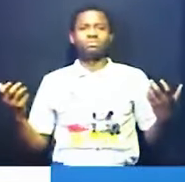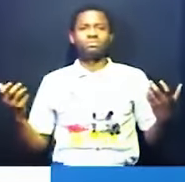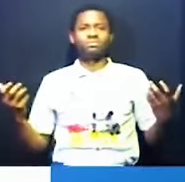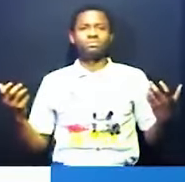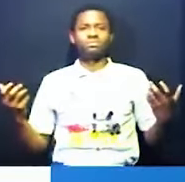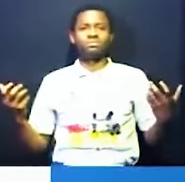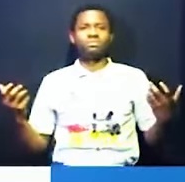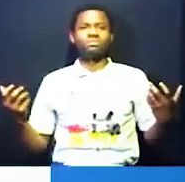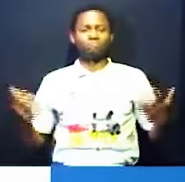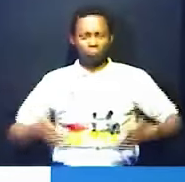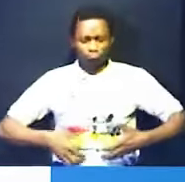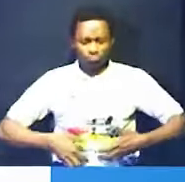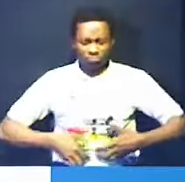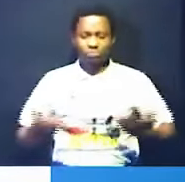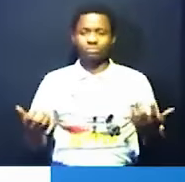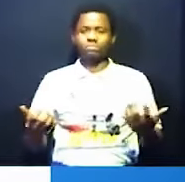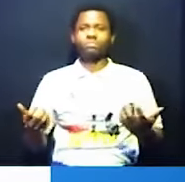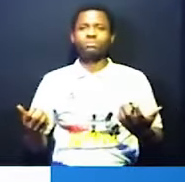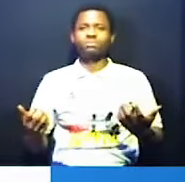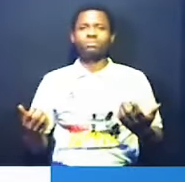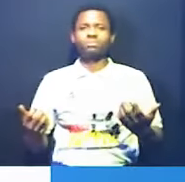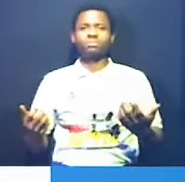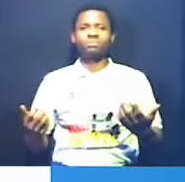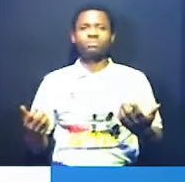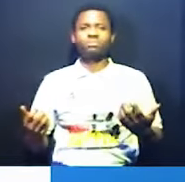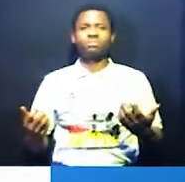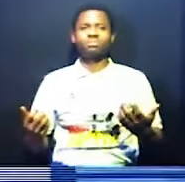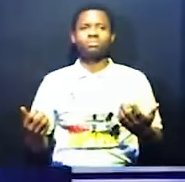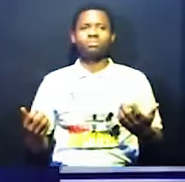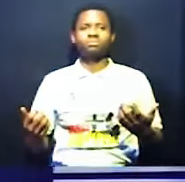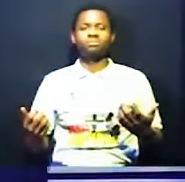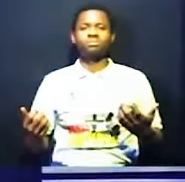ti sansem yi nyina no ne bufu ye.